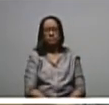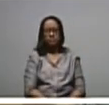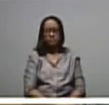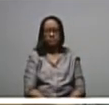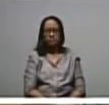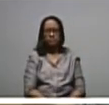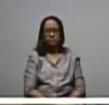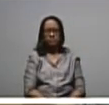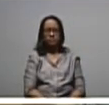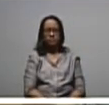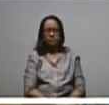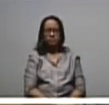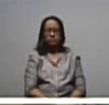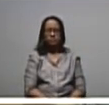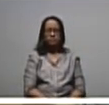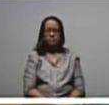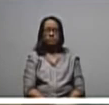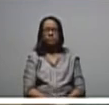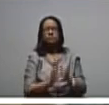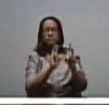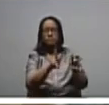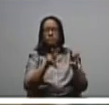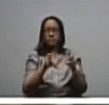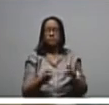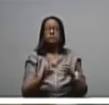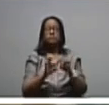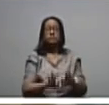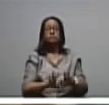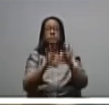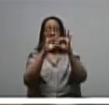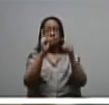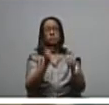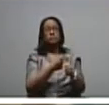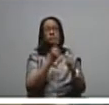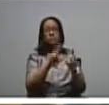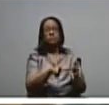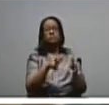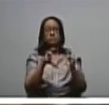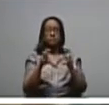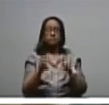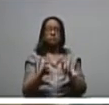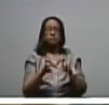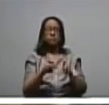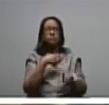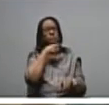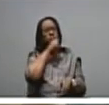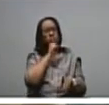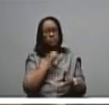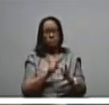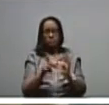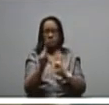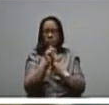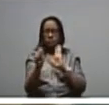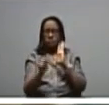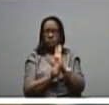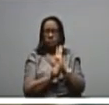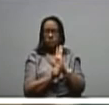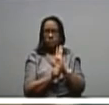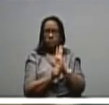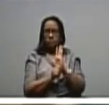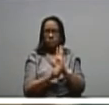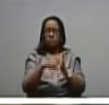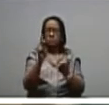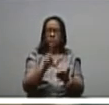Sunday Mass. We have the first reading, generally from the Old Testament. Then we have a